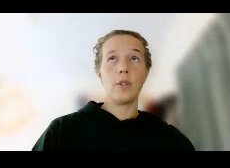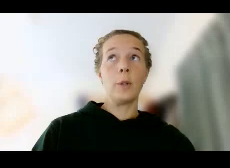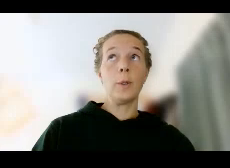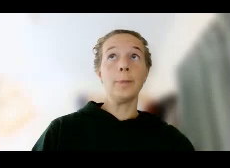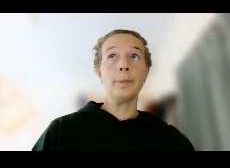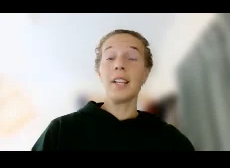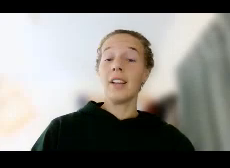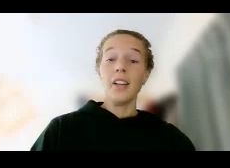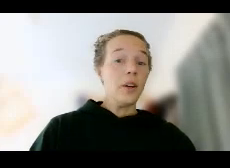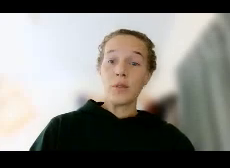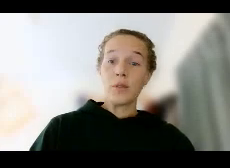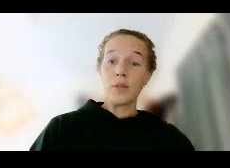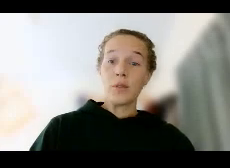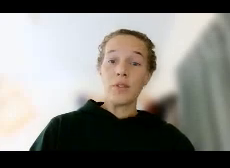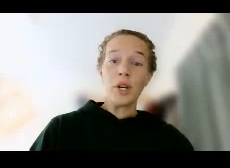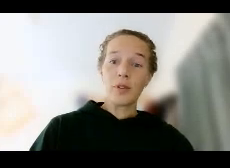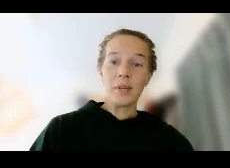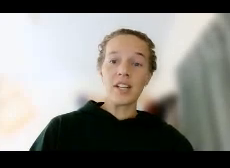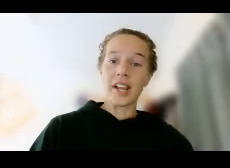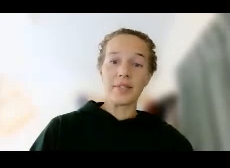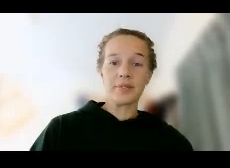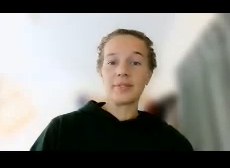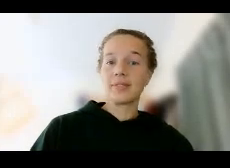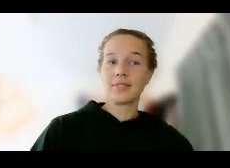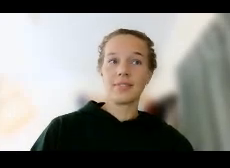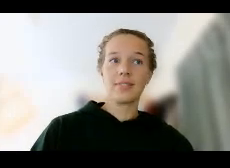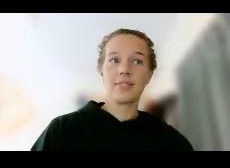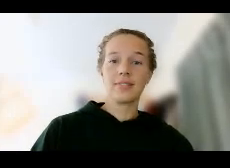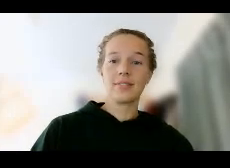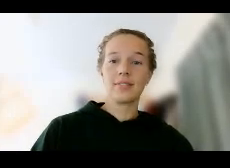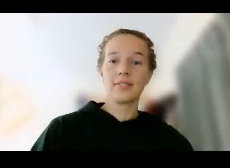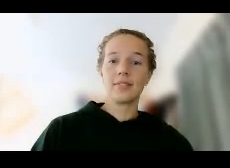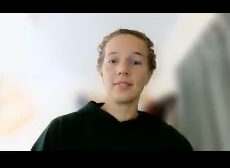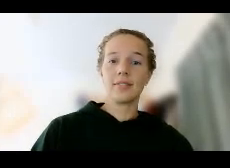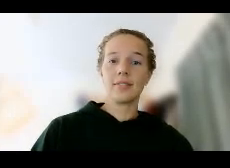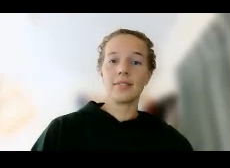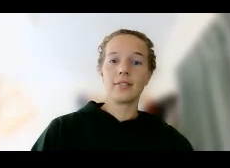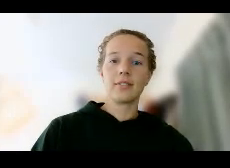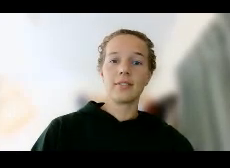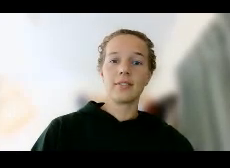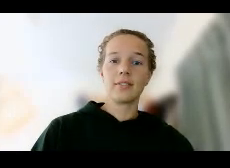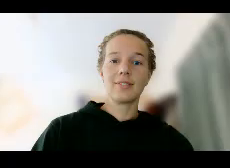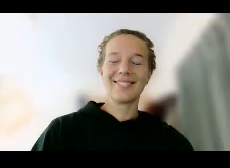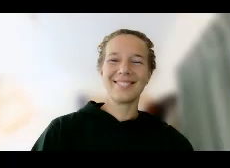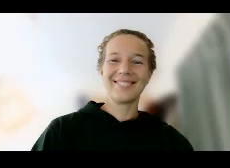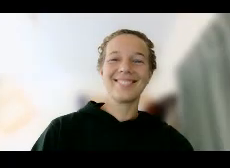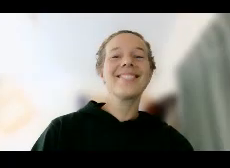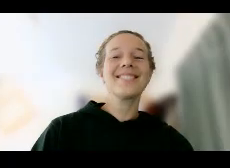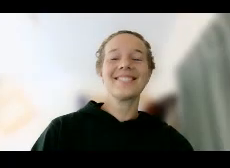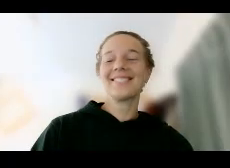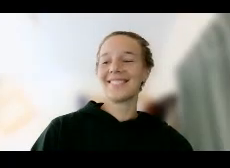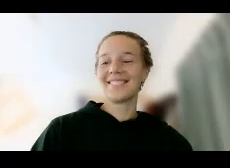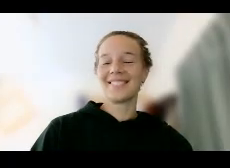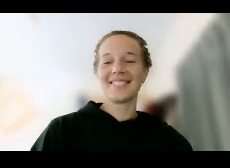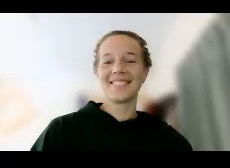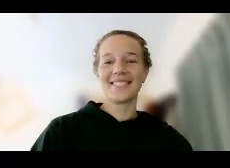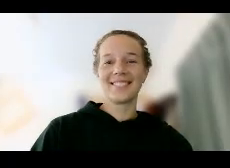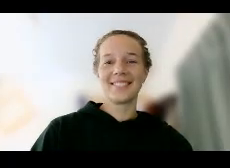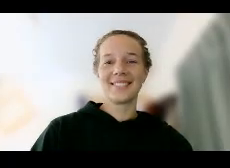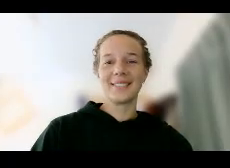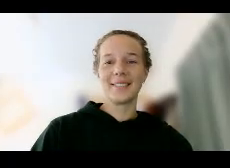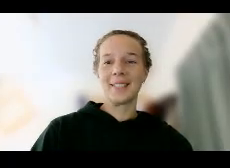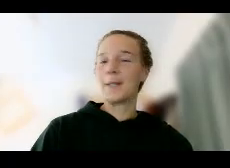Yes. So where should we go from here, Jack? Well, yeah, I don't think we're running